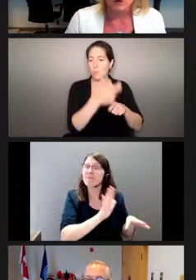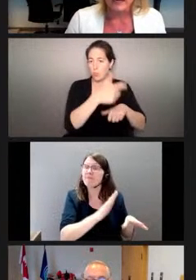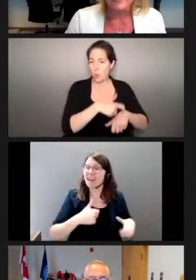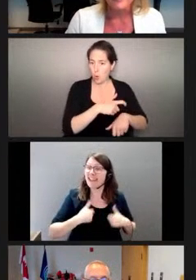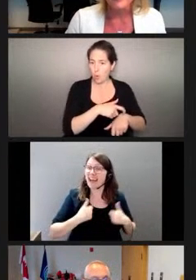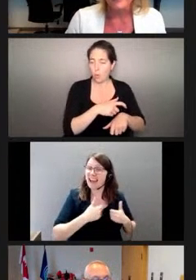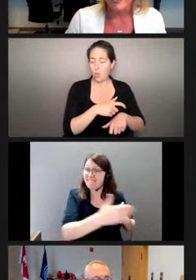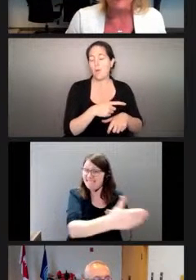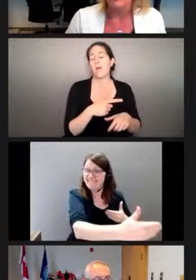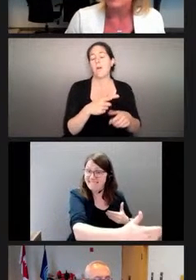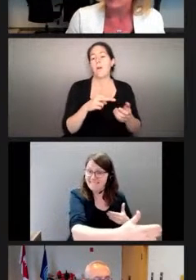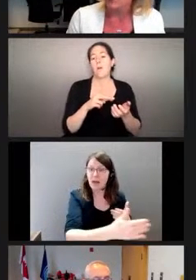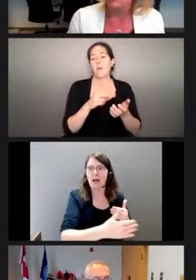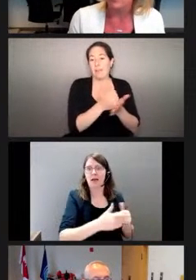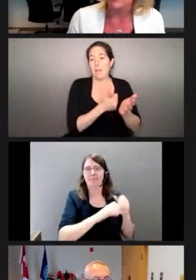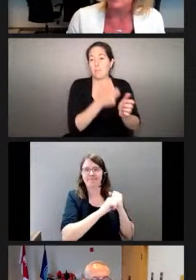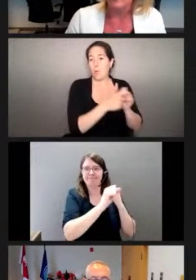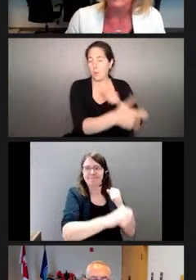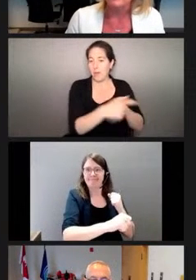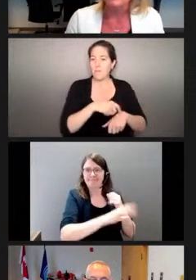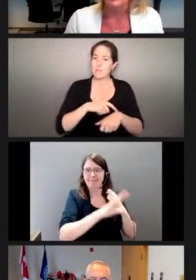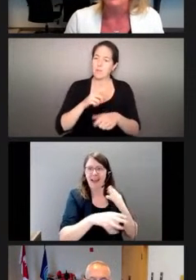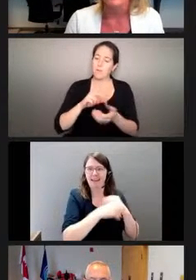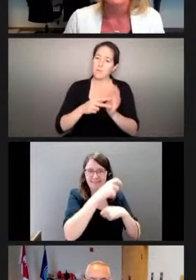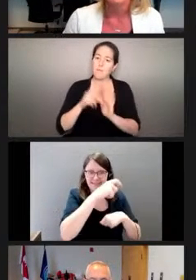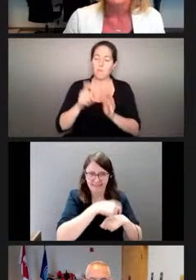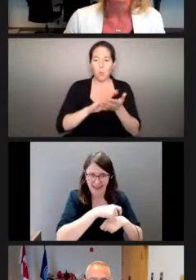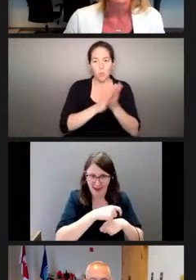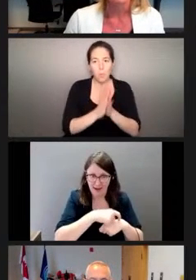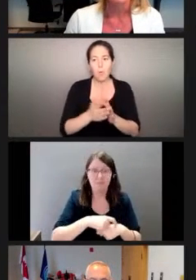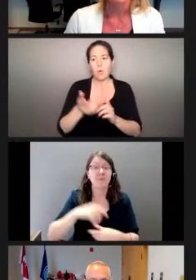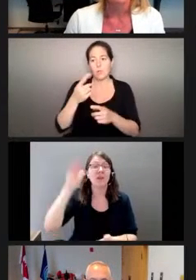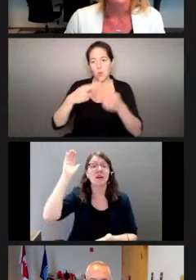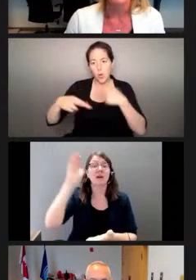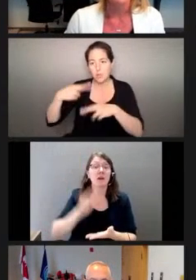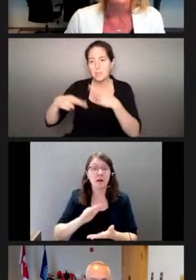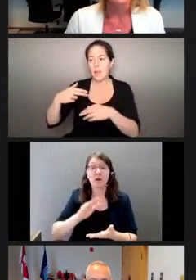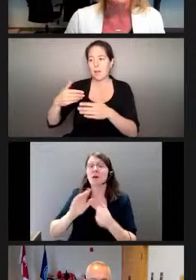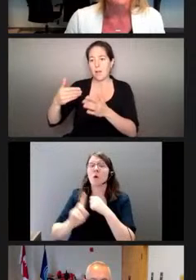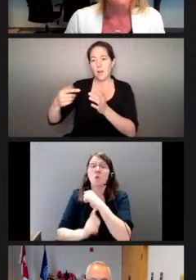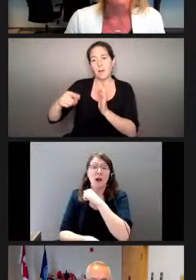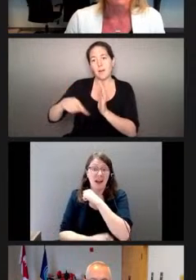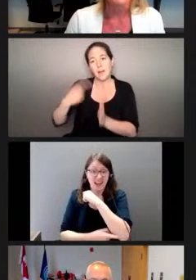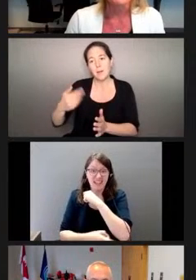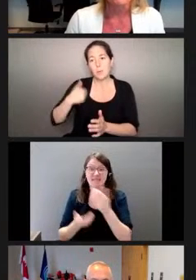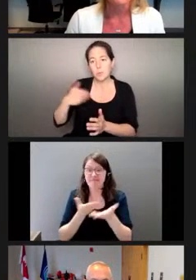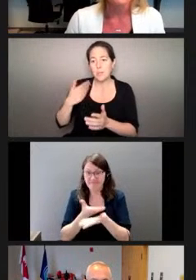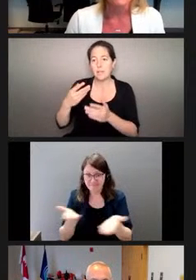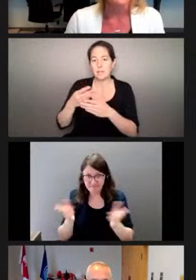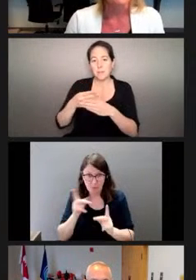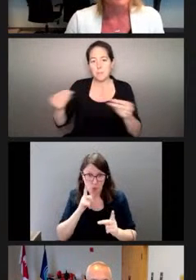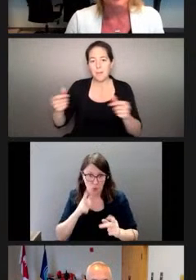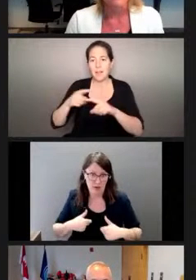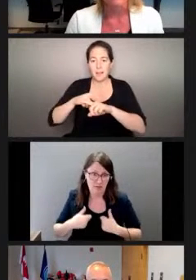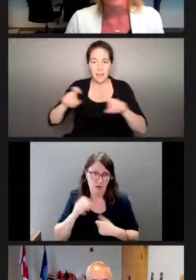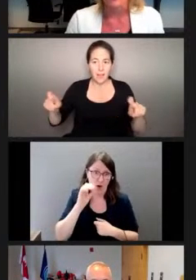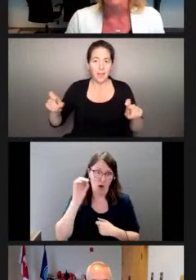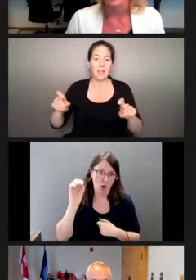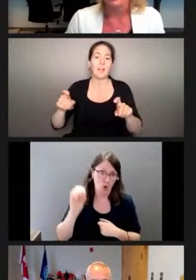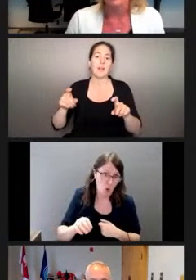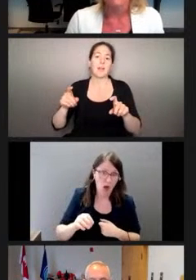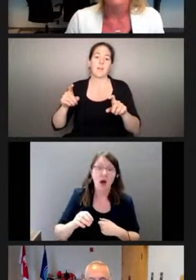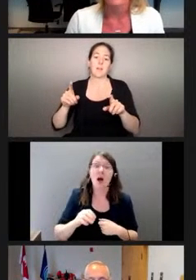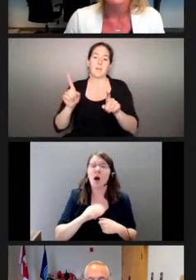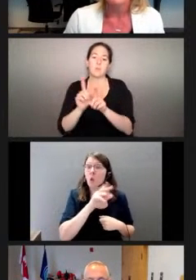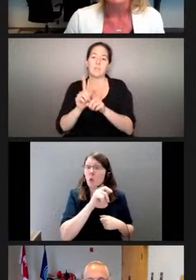reusing more waste, again, focusing on community and organization, and finding opportunities to recover more materials and energy from the